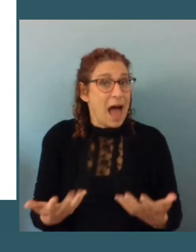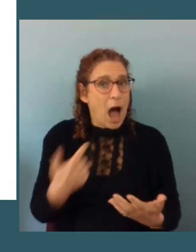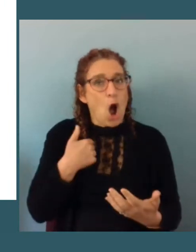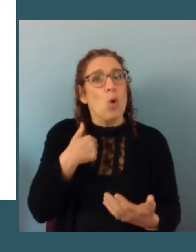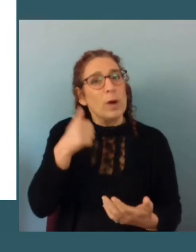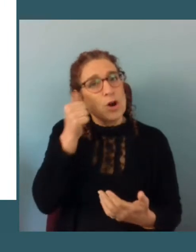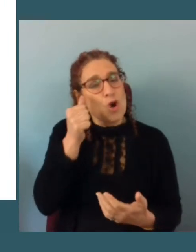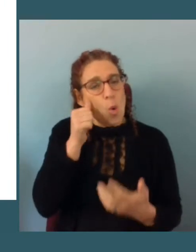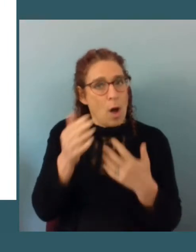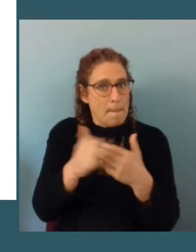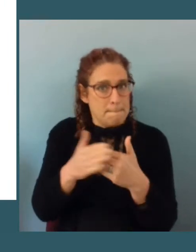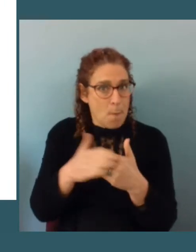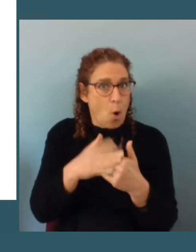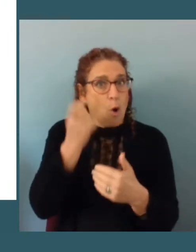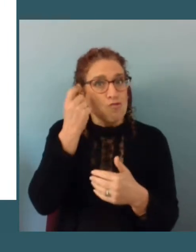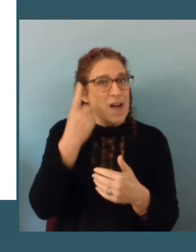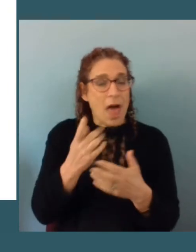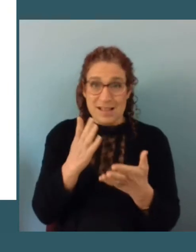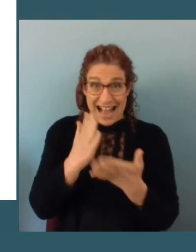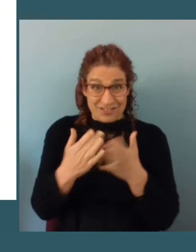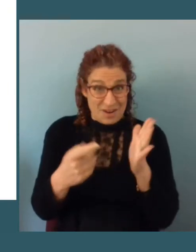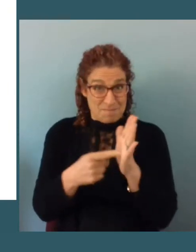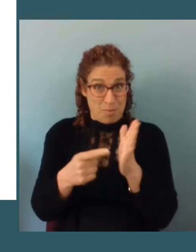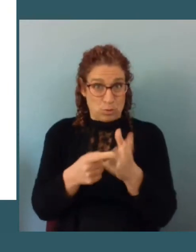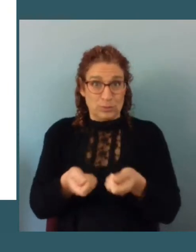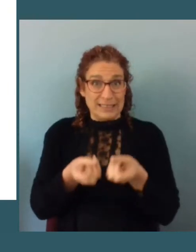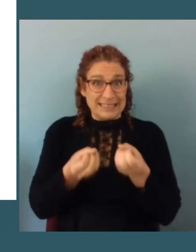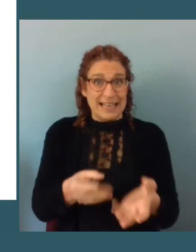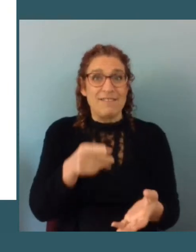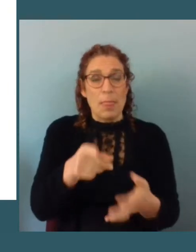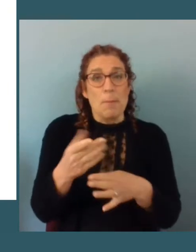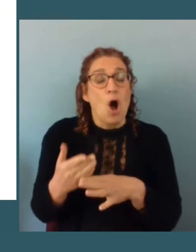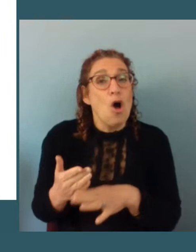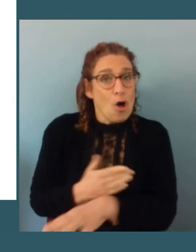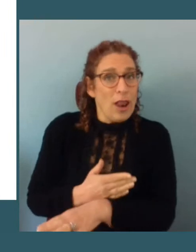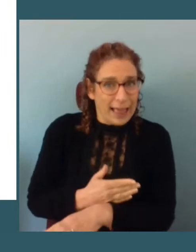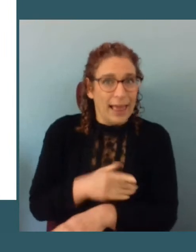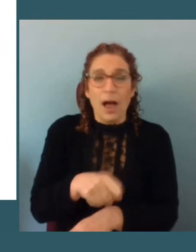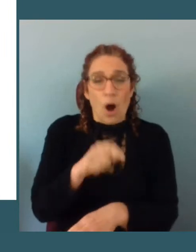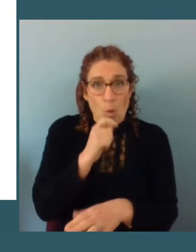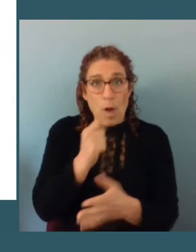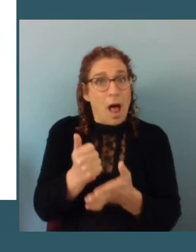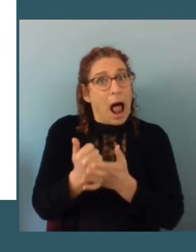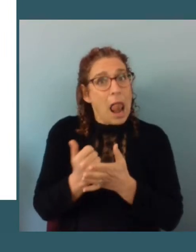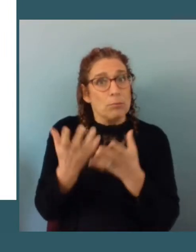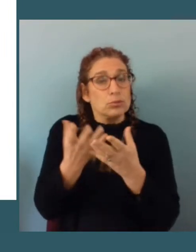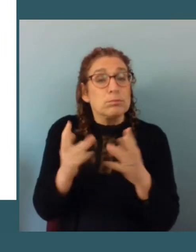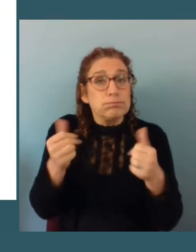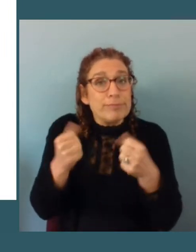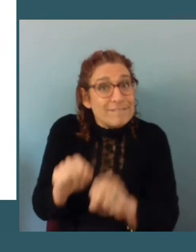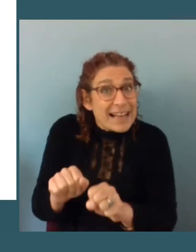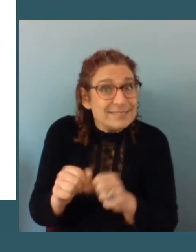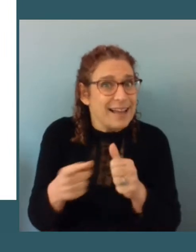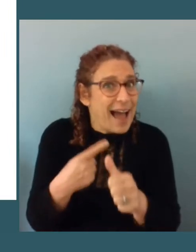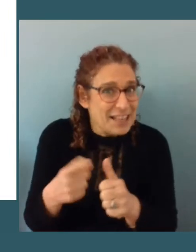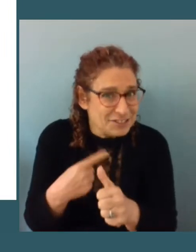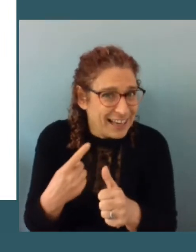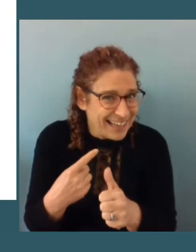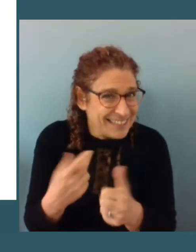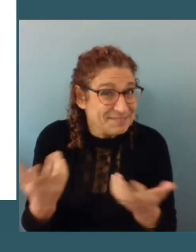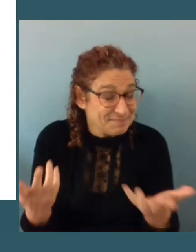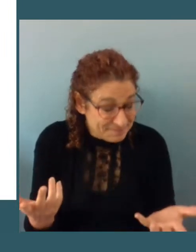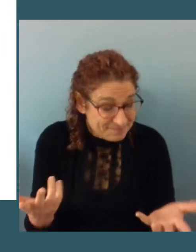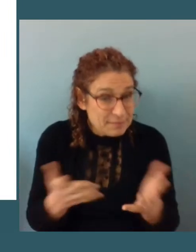actually early introduction can help prevent allergies in some of our patients. So the advice now in our high-risk